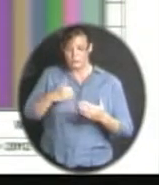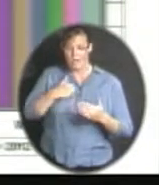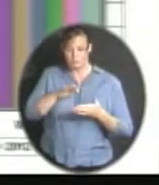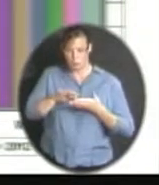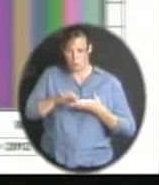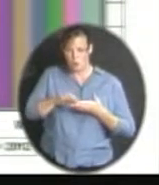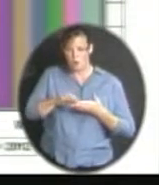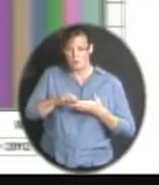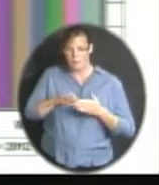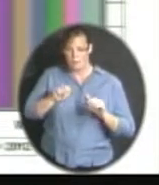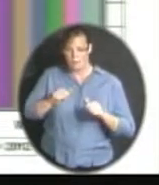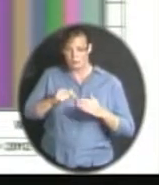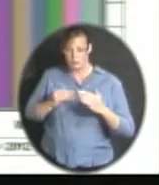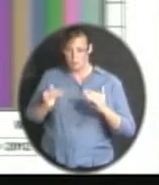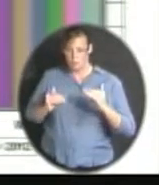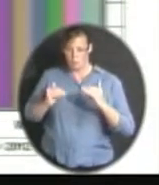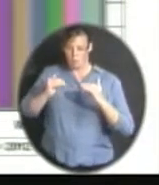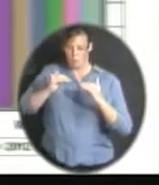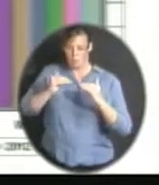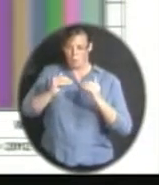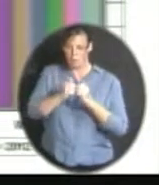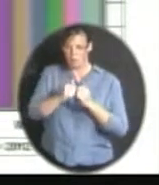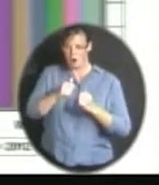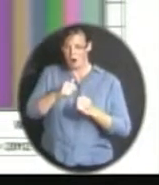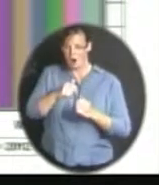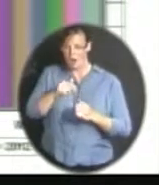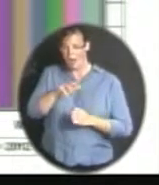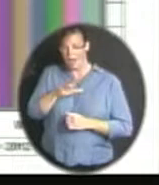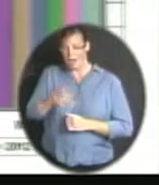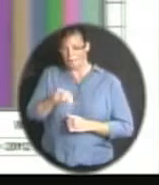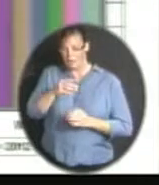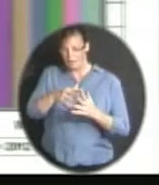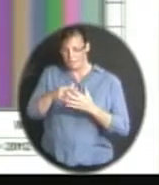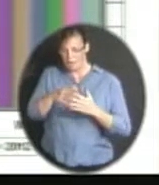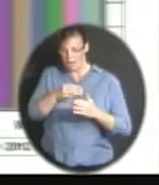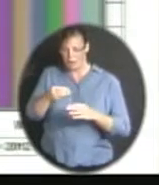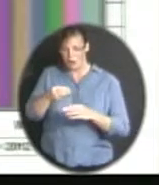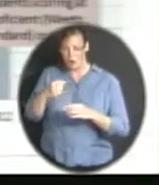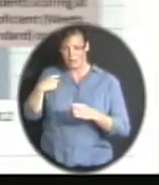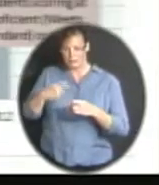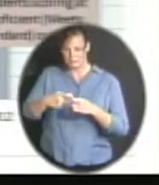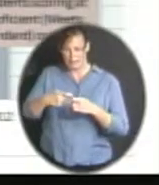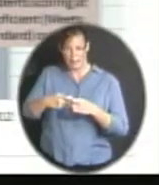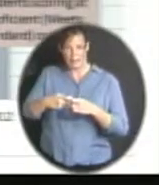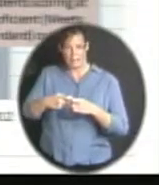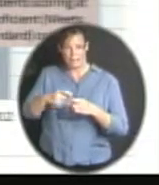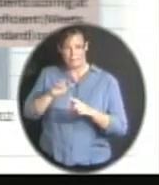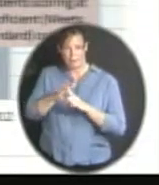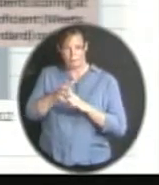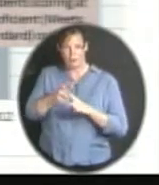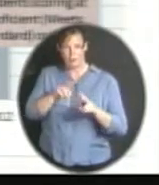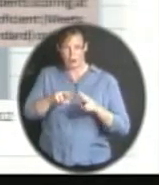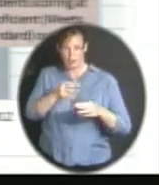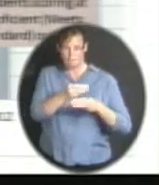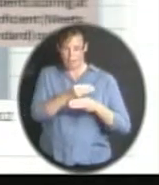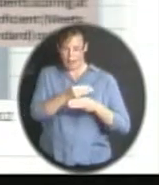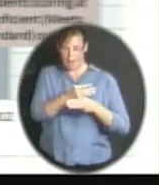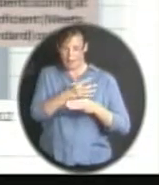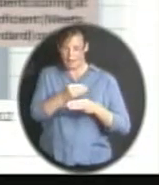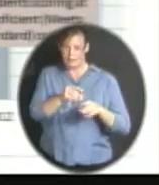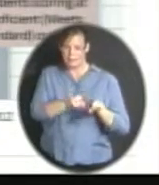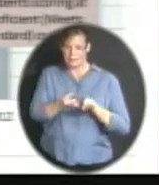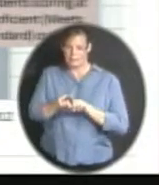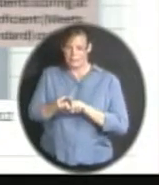been able to narrow the gap between our African American population and our Hispanic population. When we look at math and look at it in that